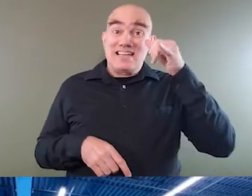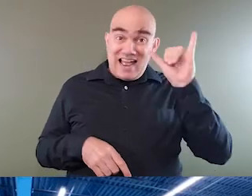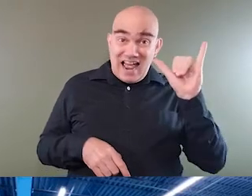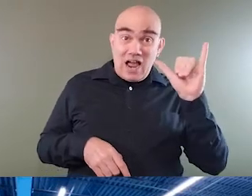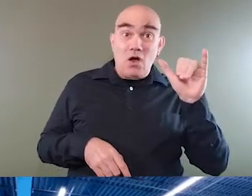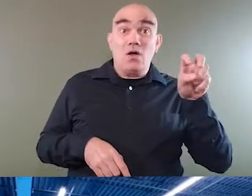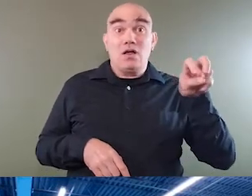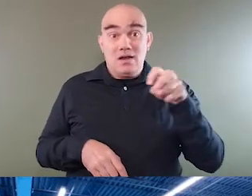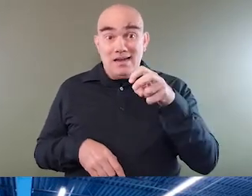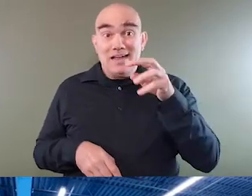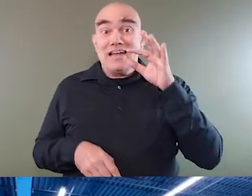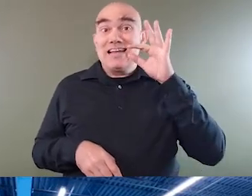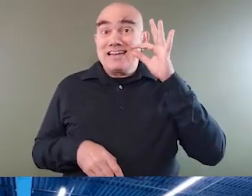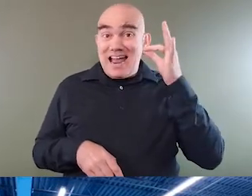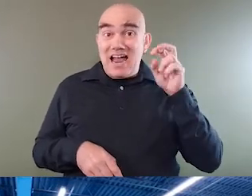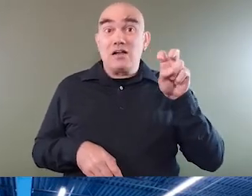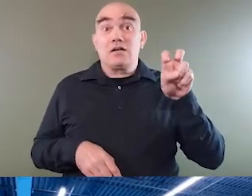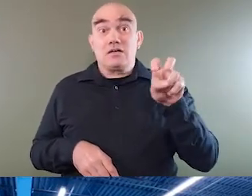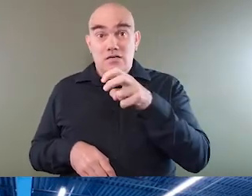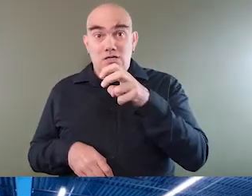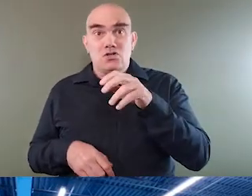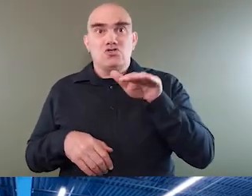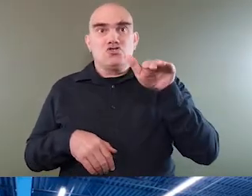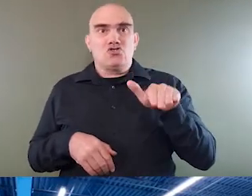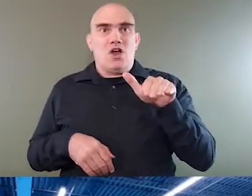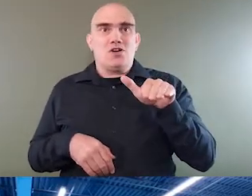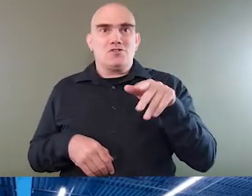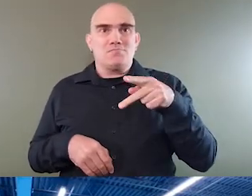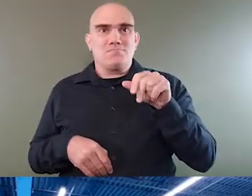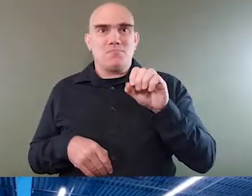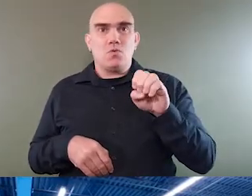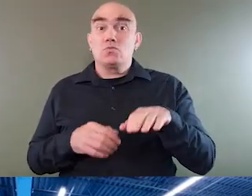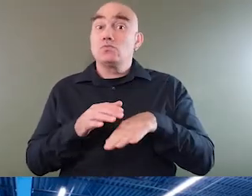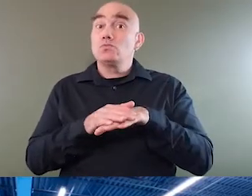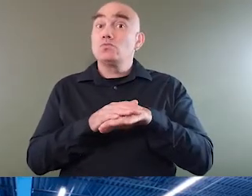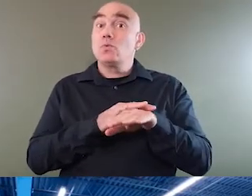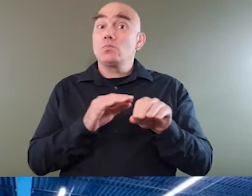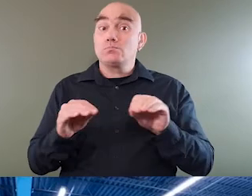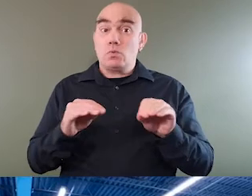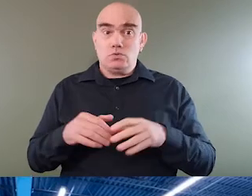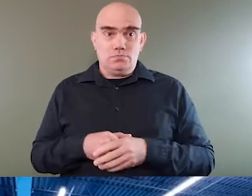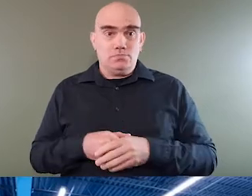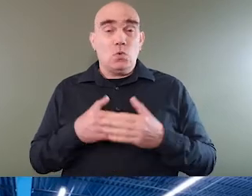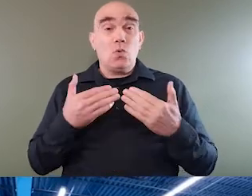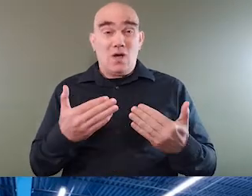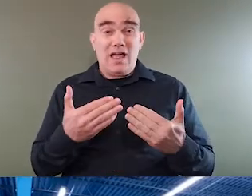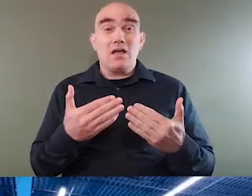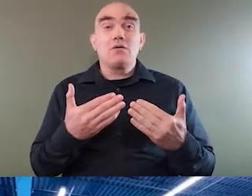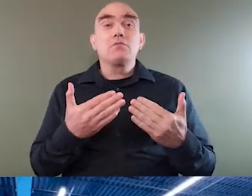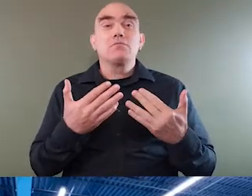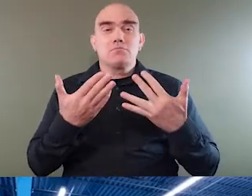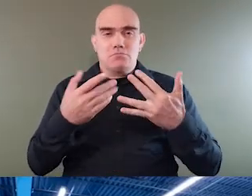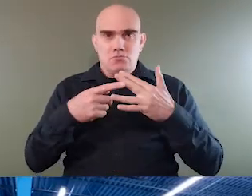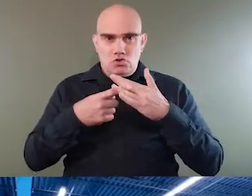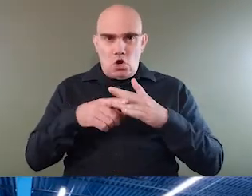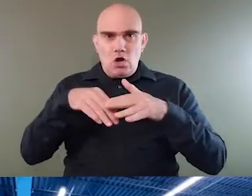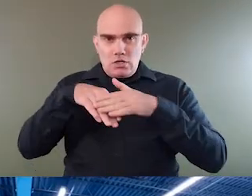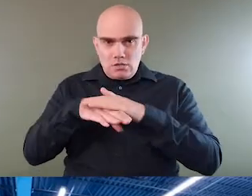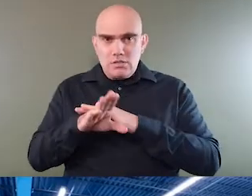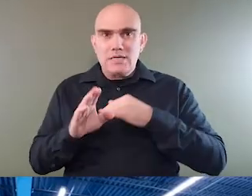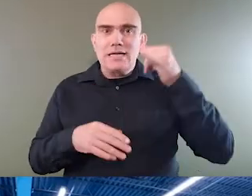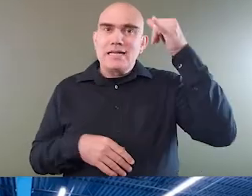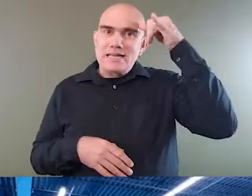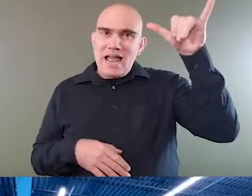to cat to child's pose in slow motion. So go ahead and draw your body back into that